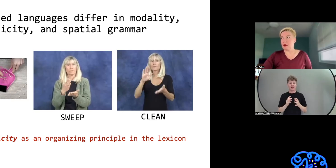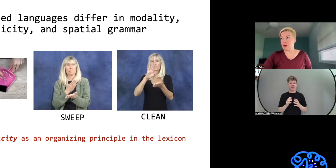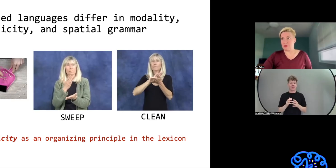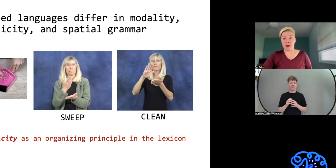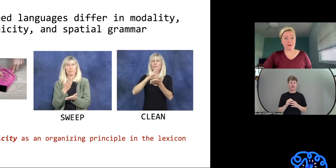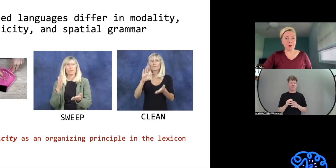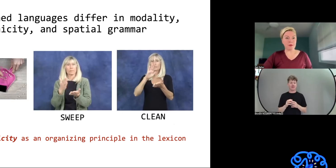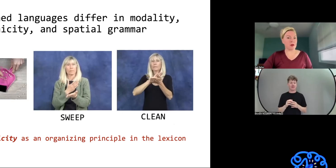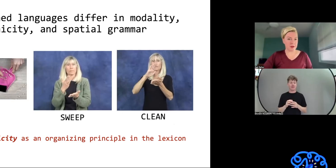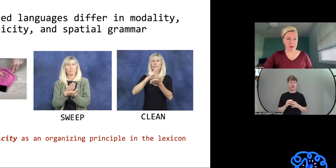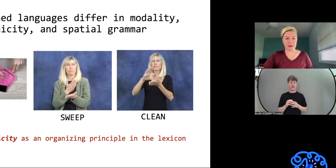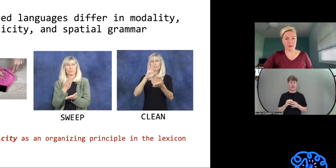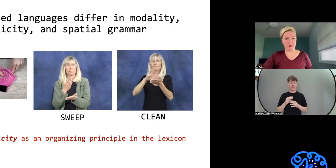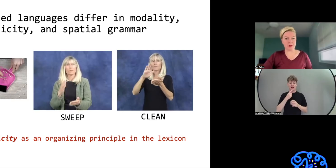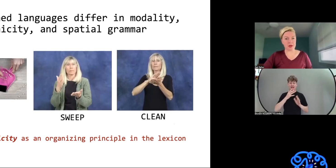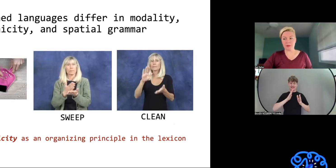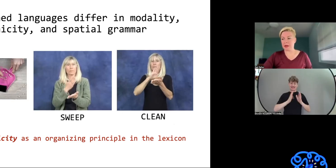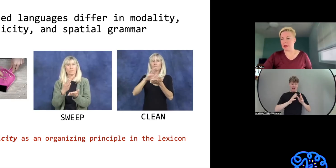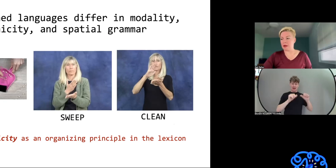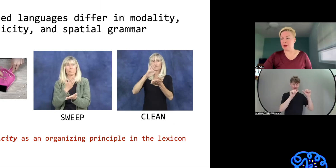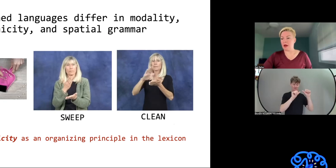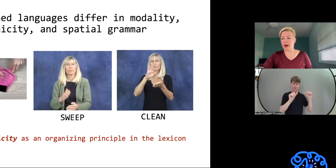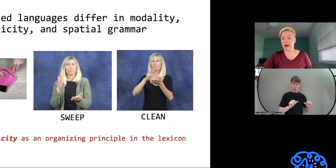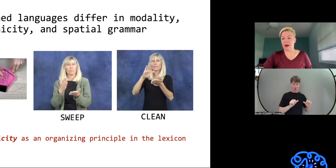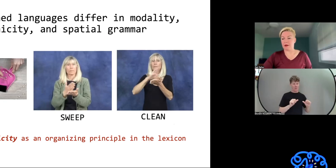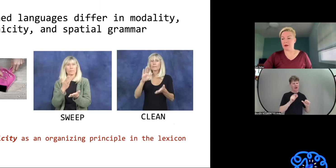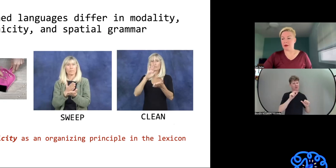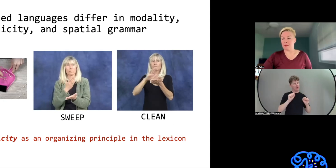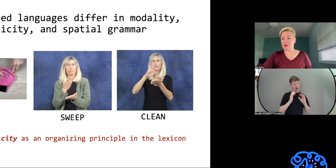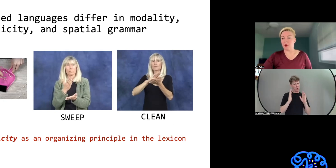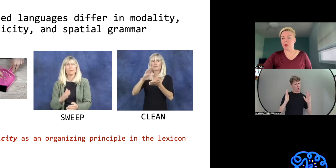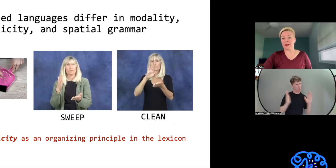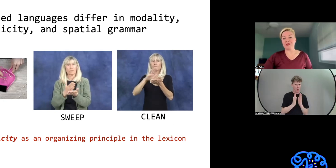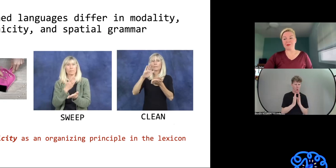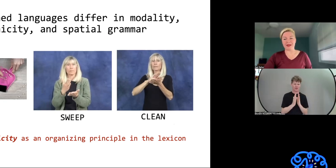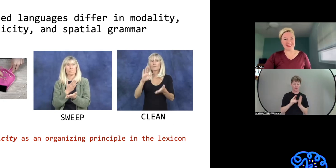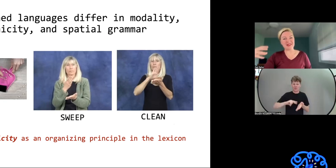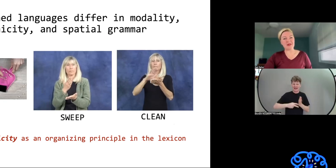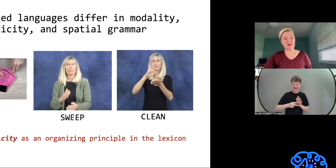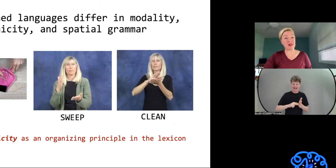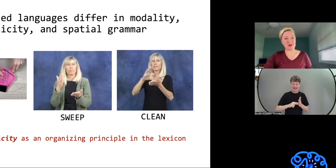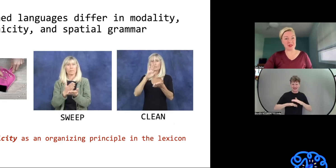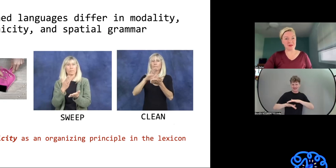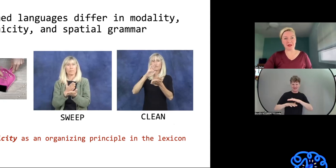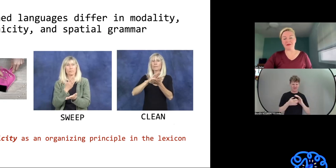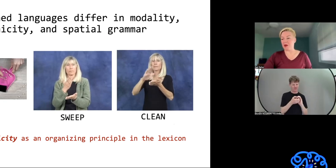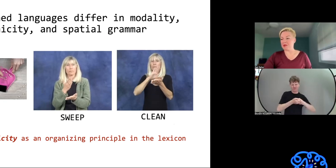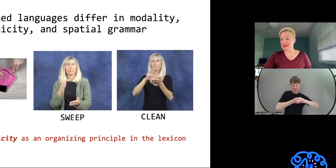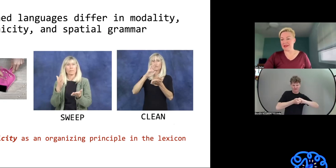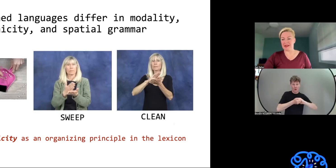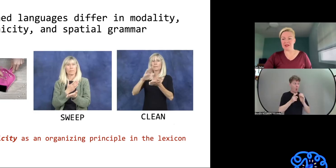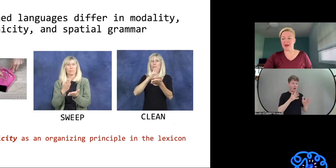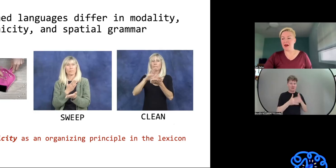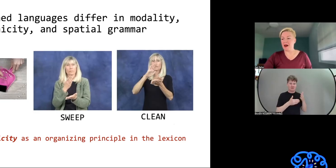the sign form closely resembles its meaning. And so kind of this makes sign languages a really valuable